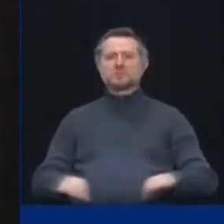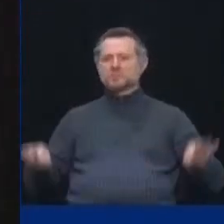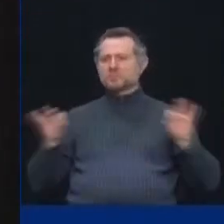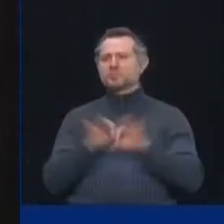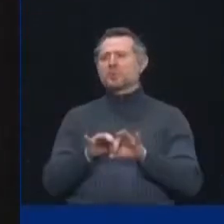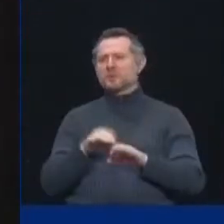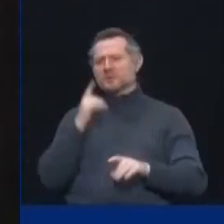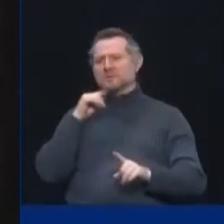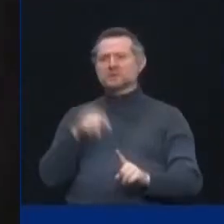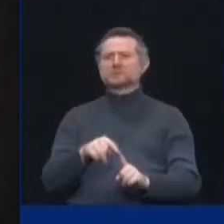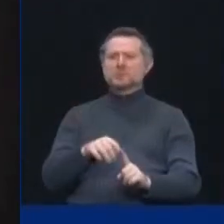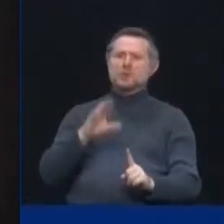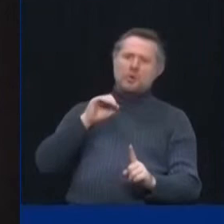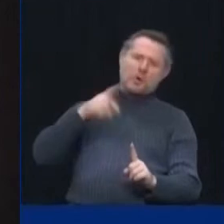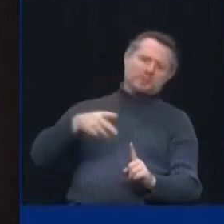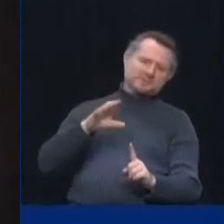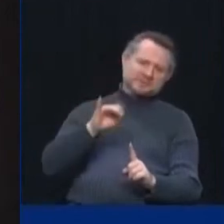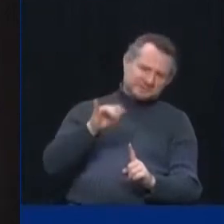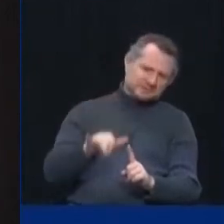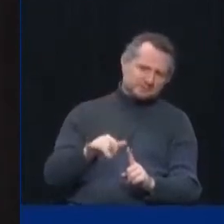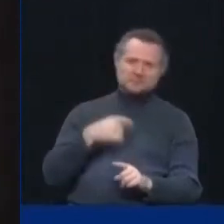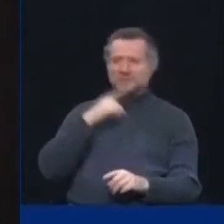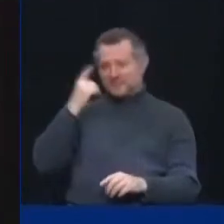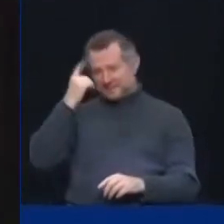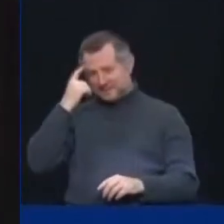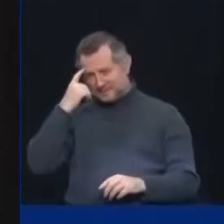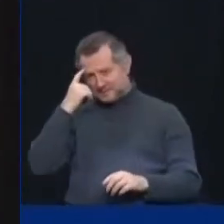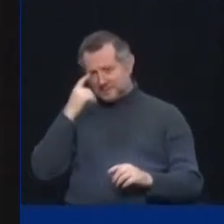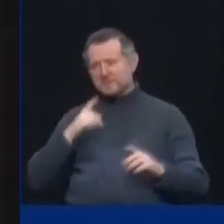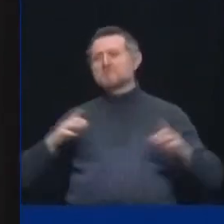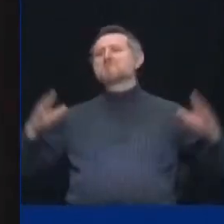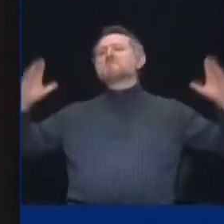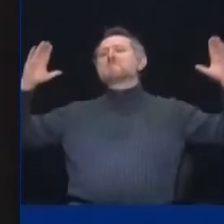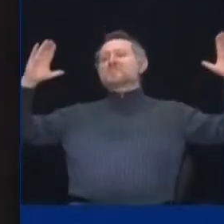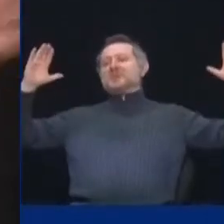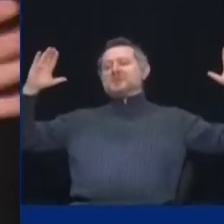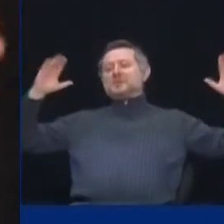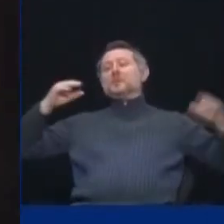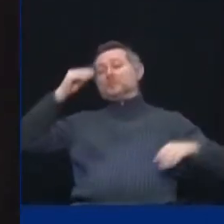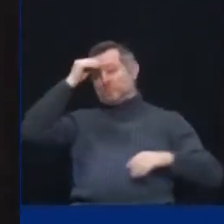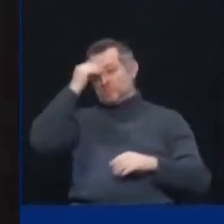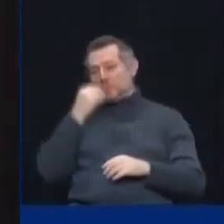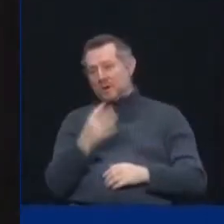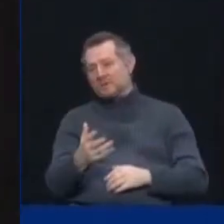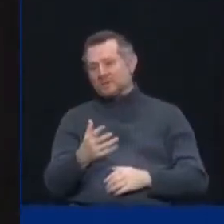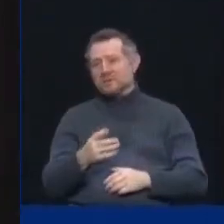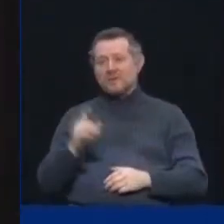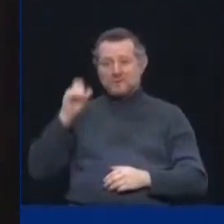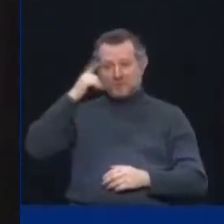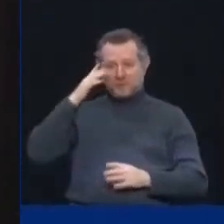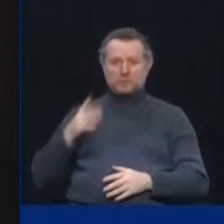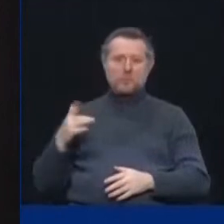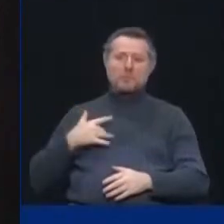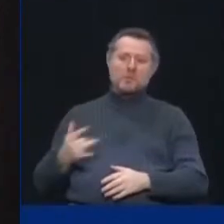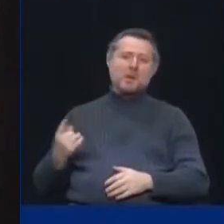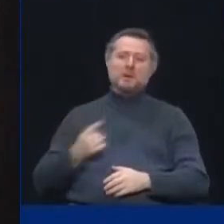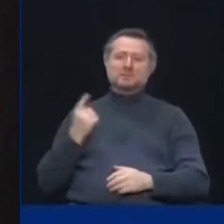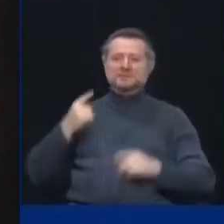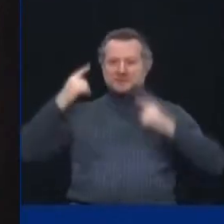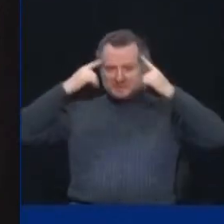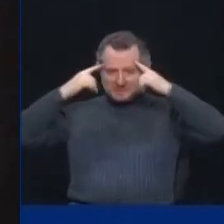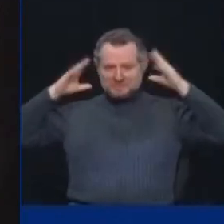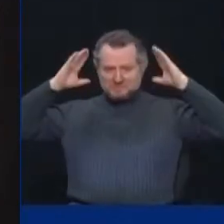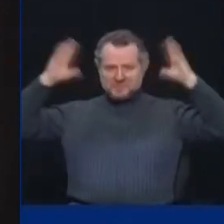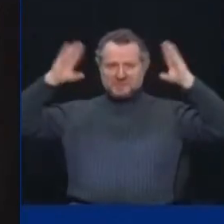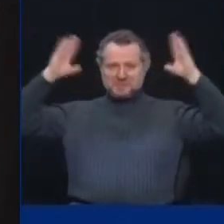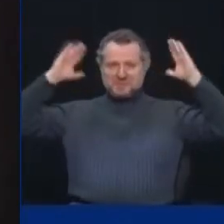City. Think bigger. By the way, that's what the governor is all about. He thinks big,